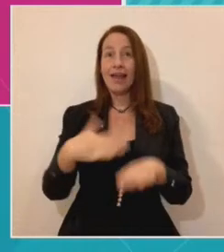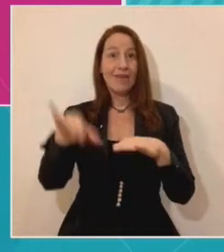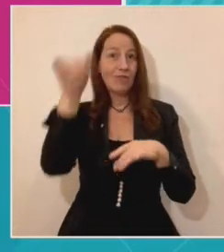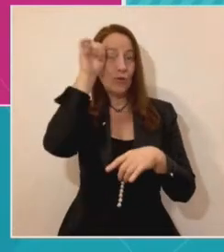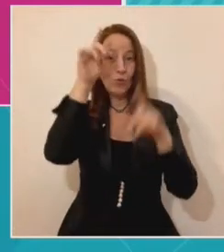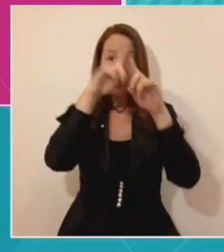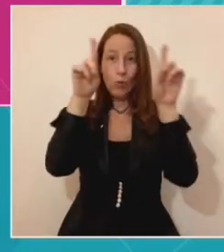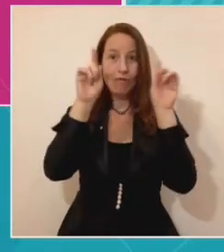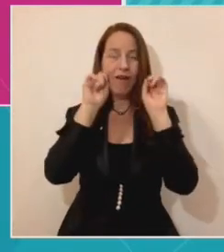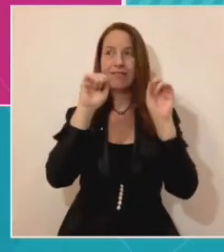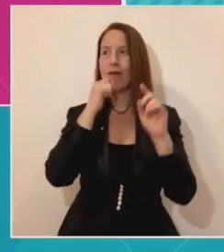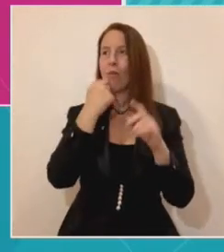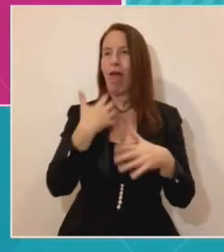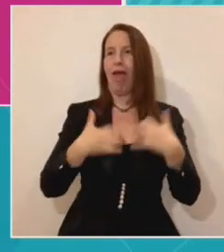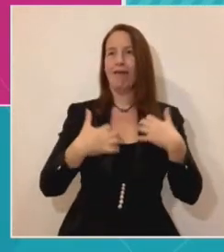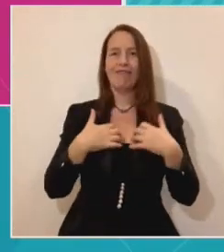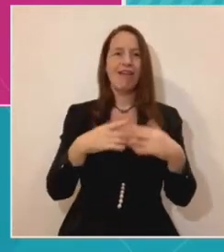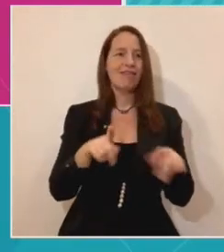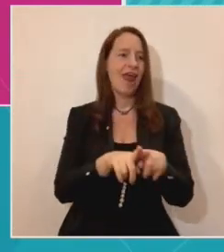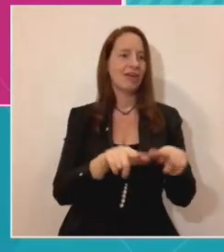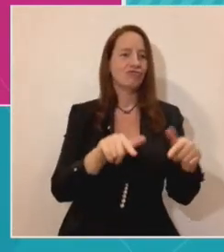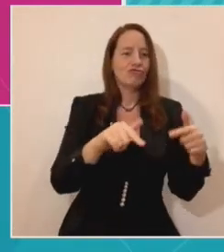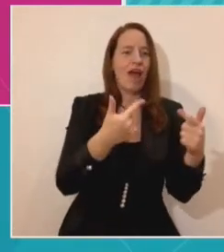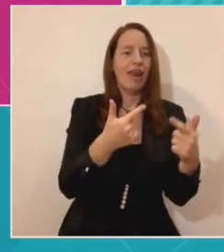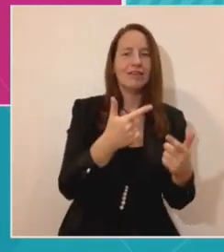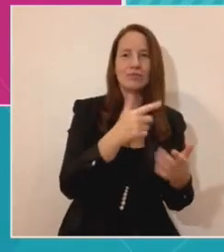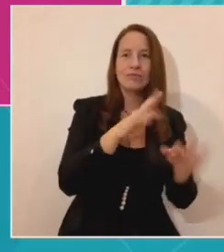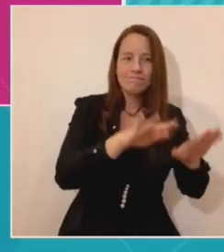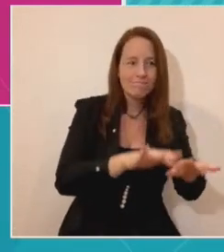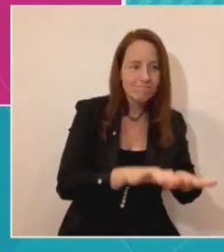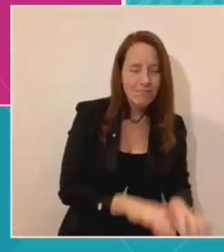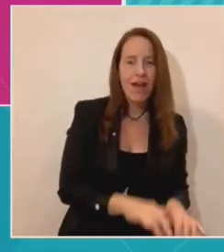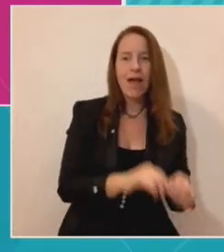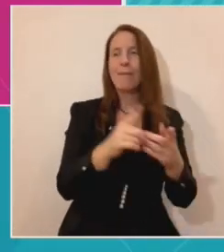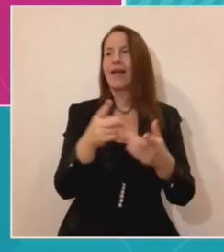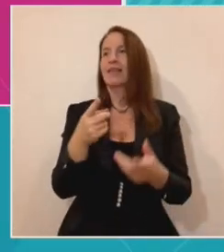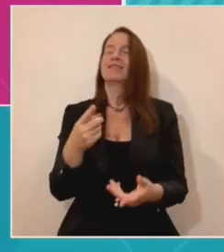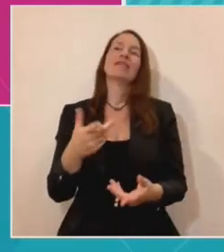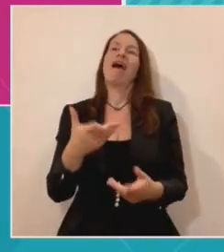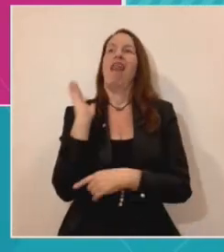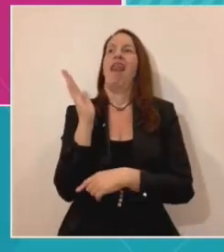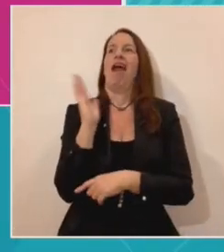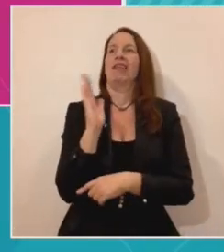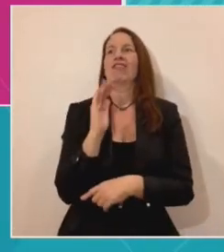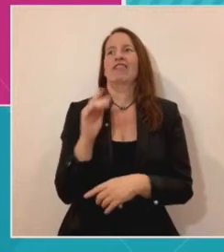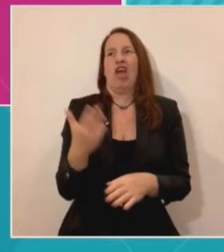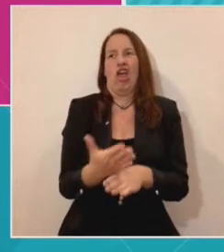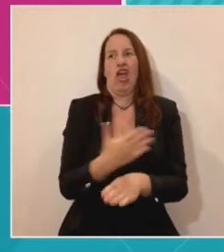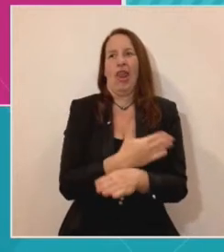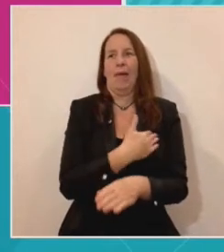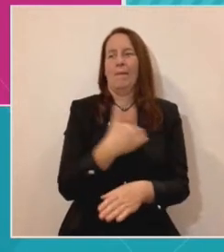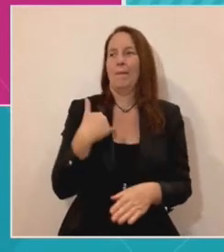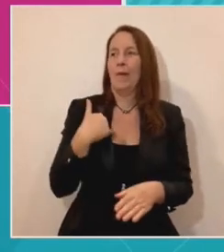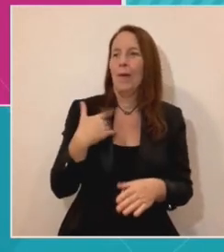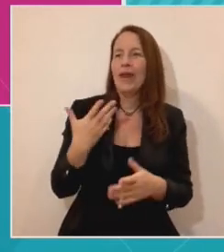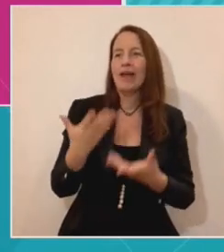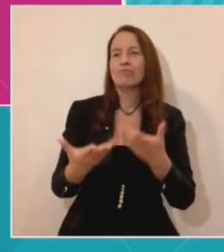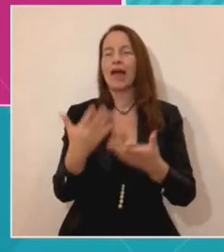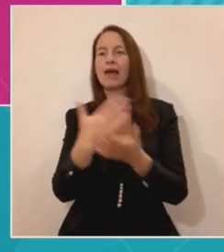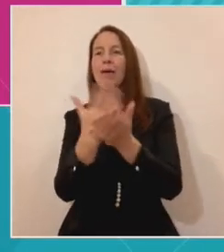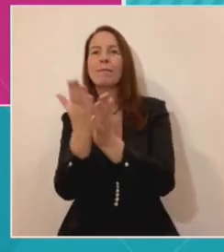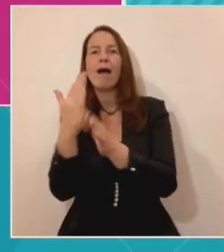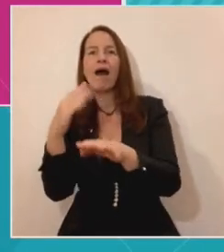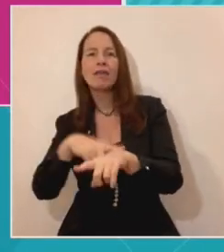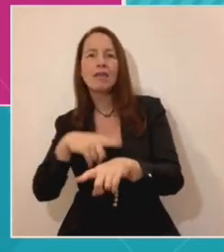point. The challenging times of the assignments, the dreaded 9 a.m. lectures on Thursday mornings, balancing part-time jobs and caring